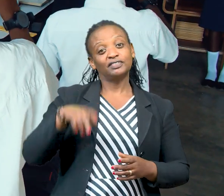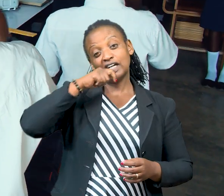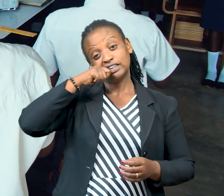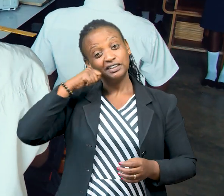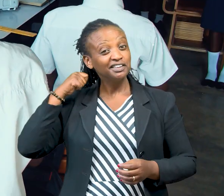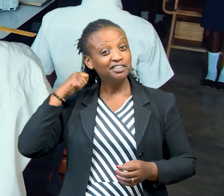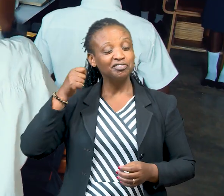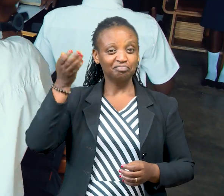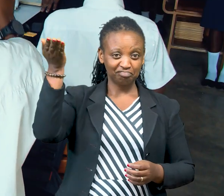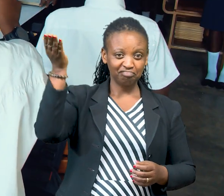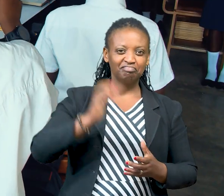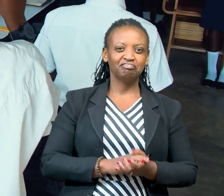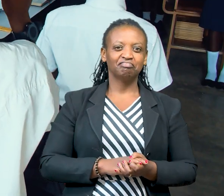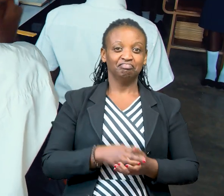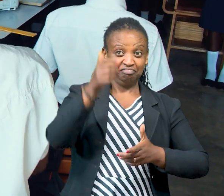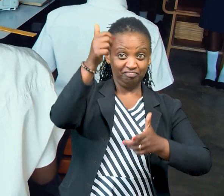meat,